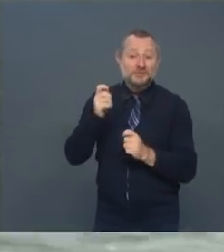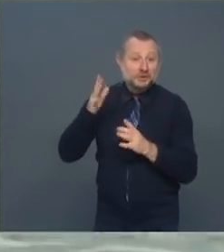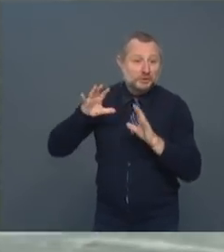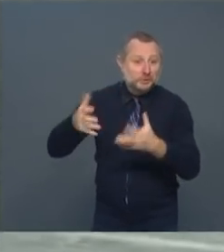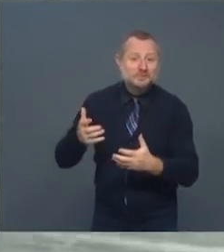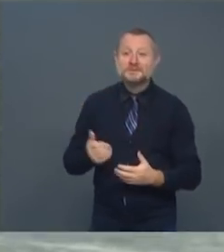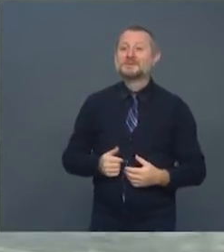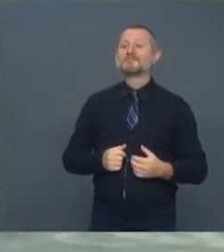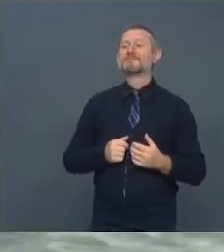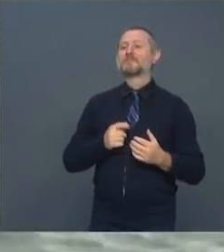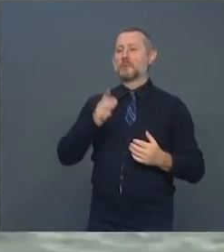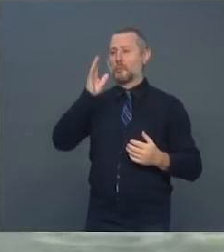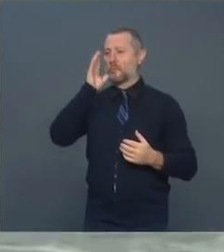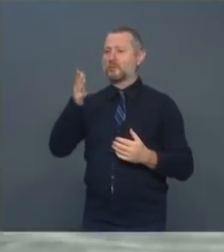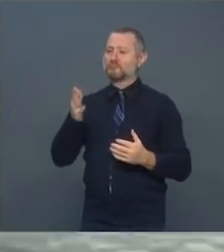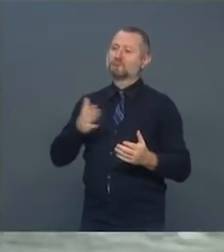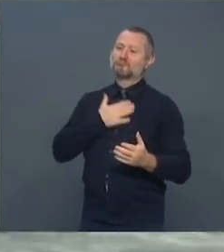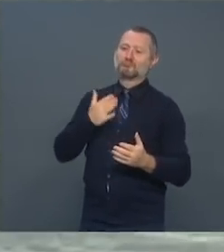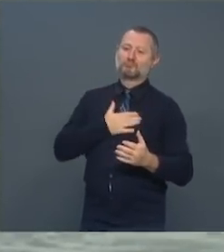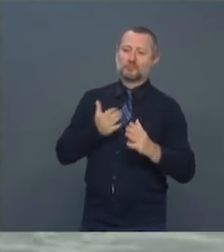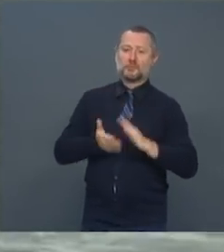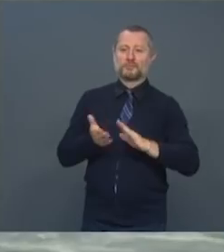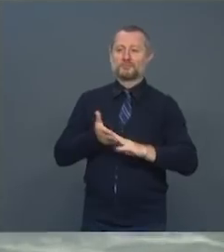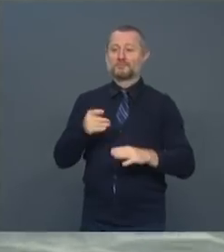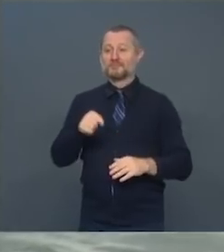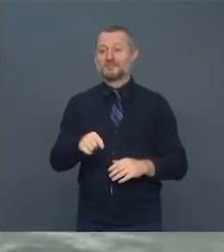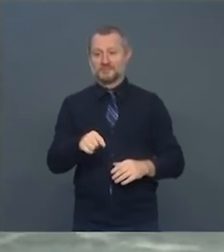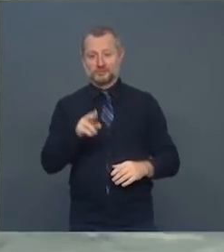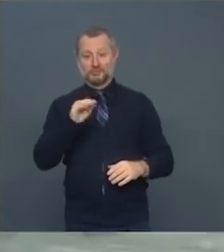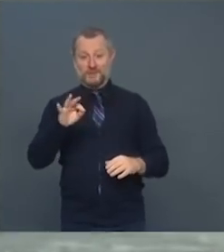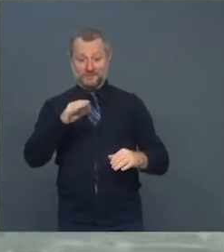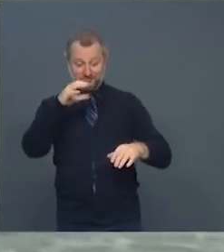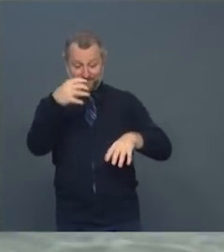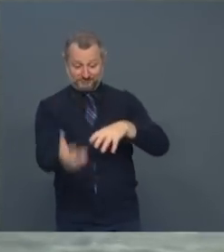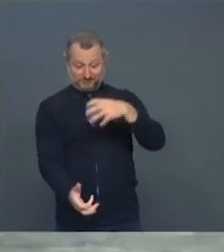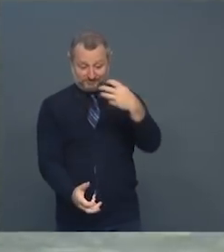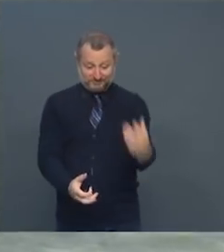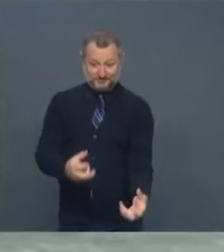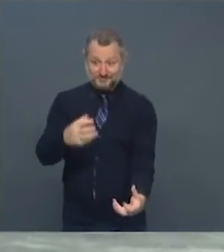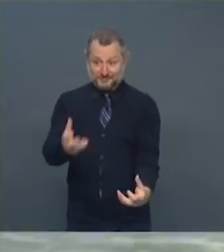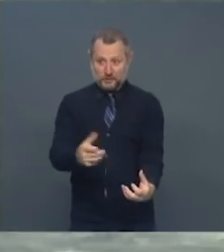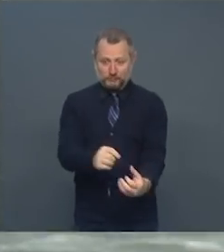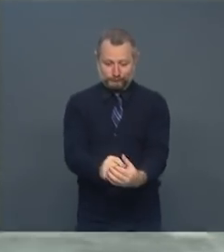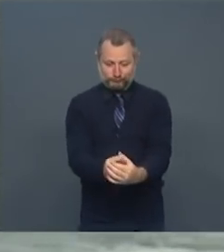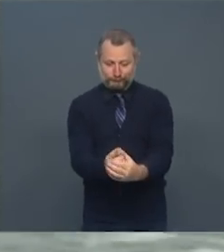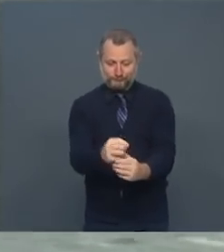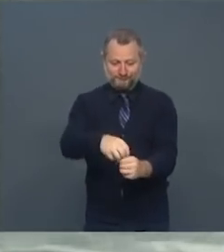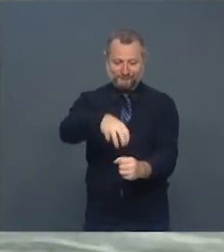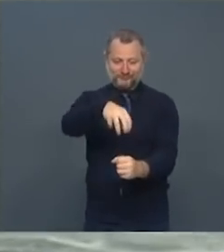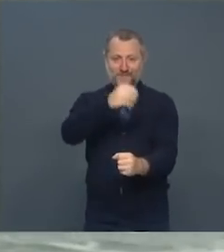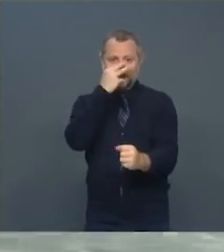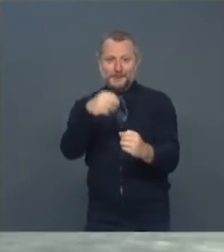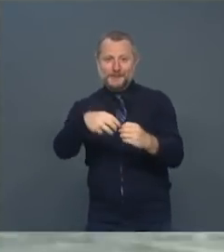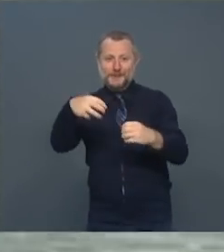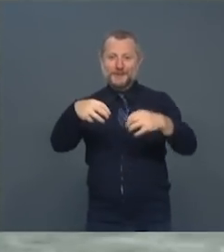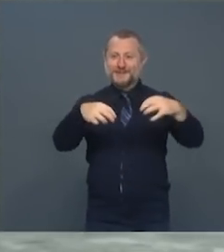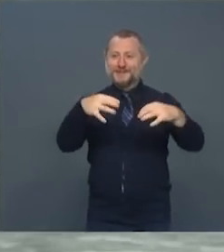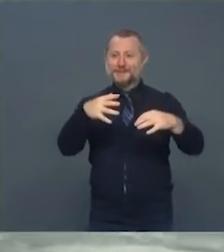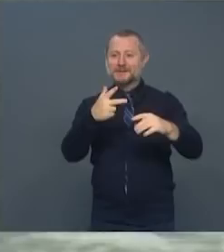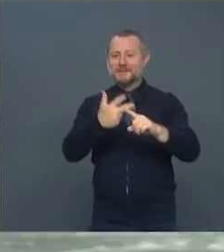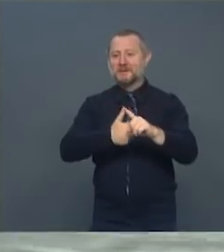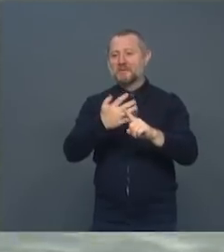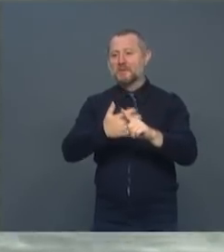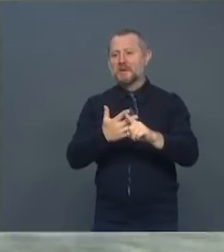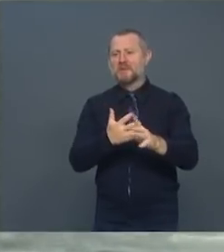next year. These reefs start to develop a fishery literally in months.